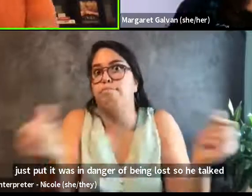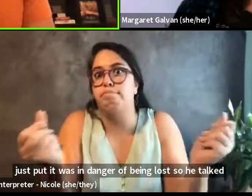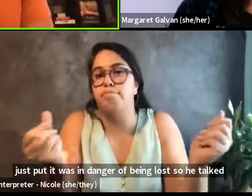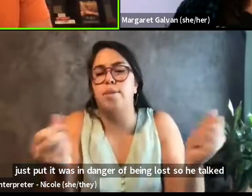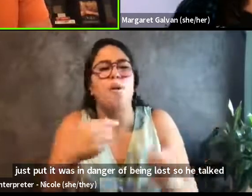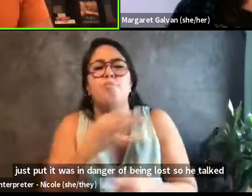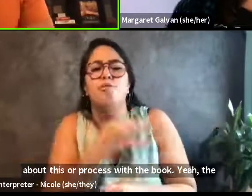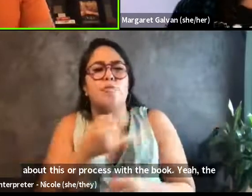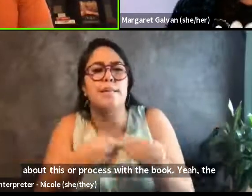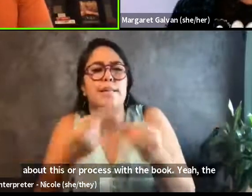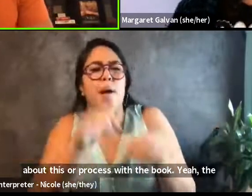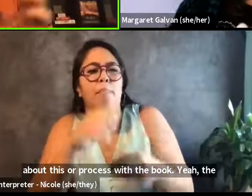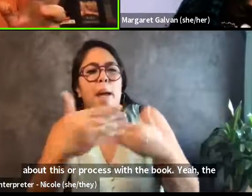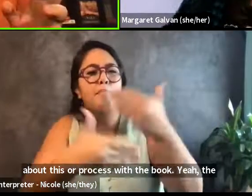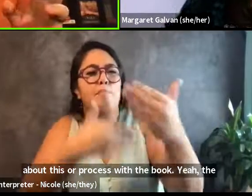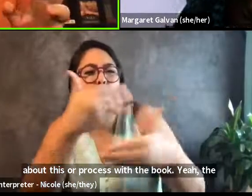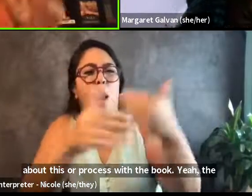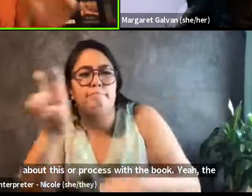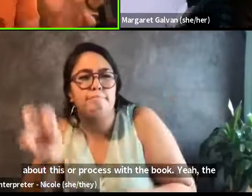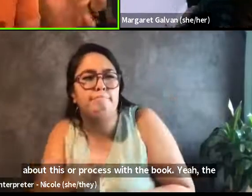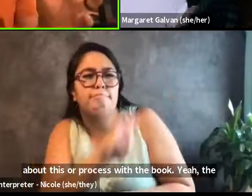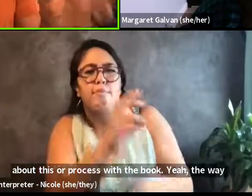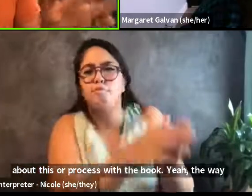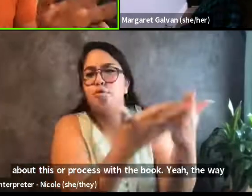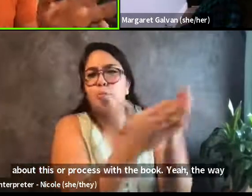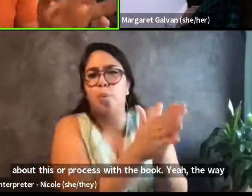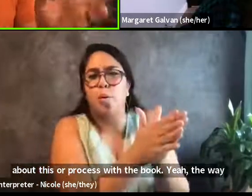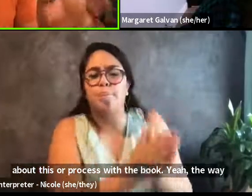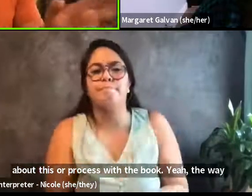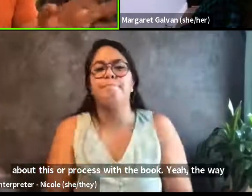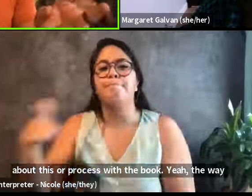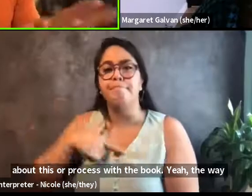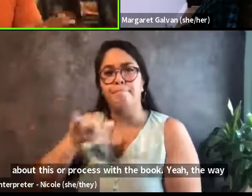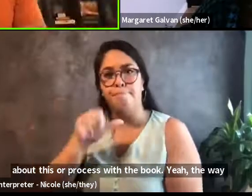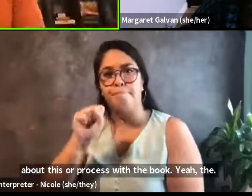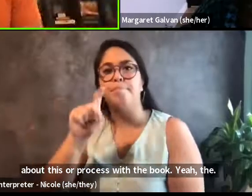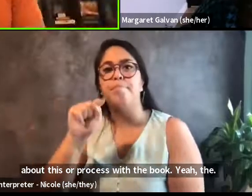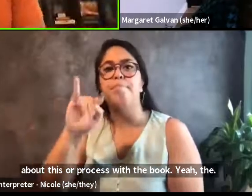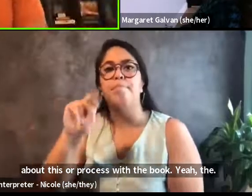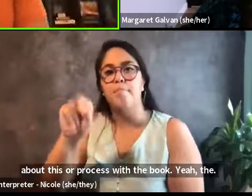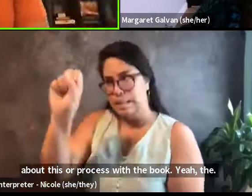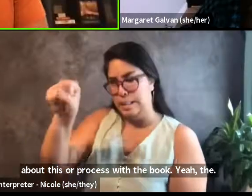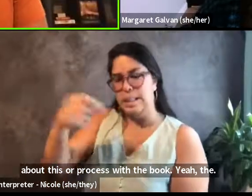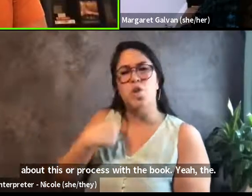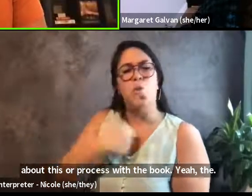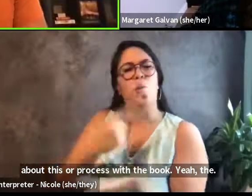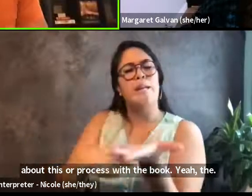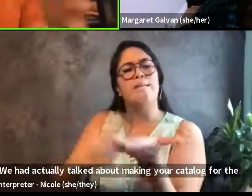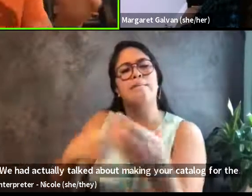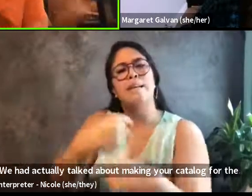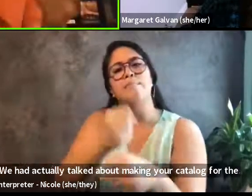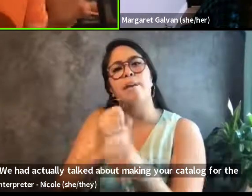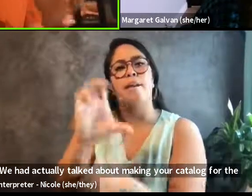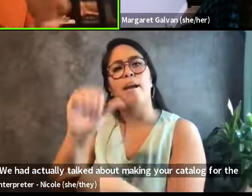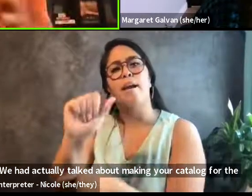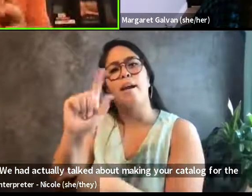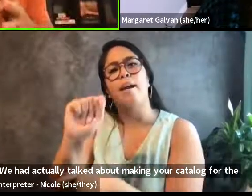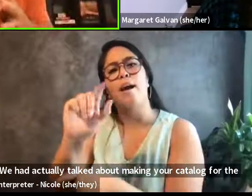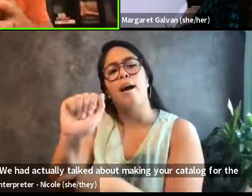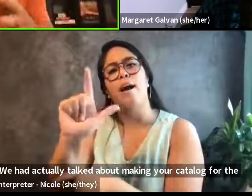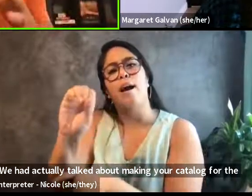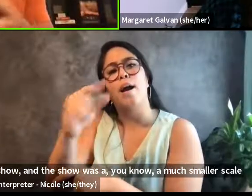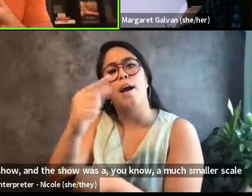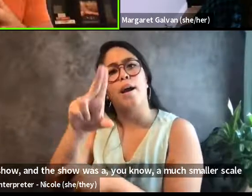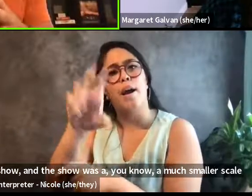Yeah. The, um, uh, I, we had actually talked about making a catalog for the show. Um, and the show was of, you know, a much